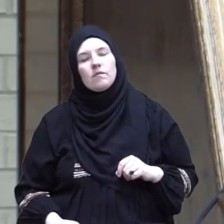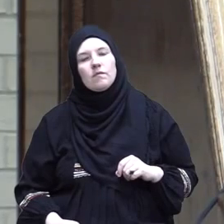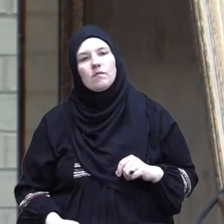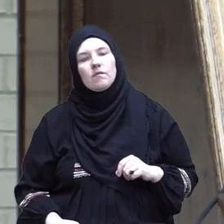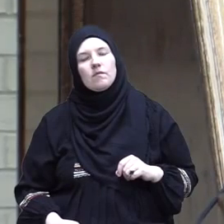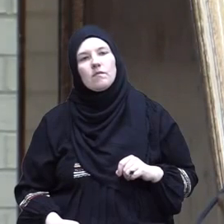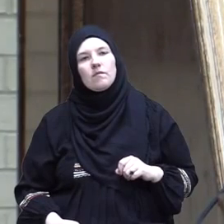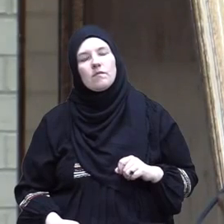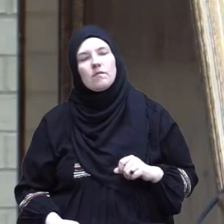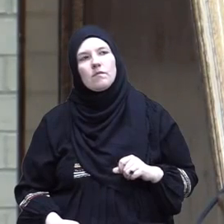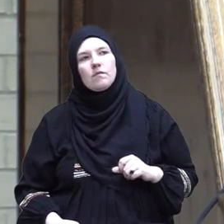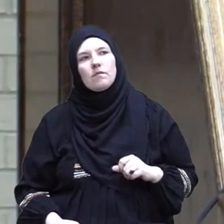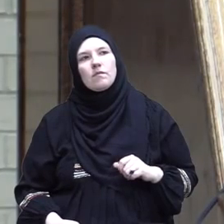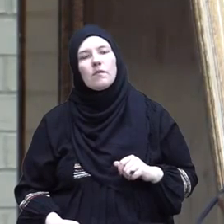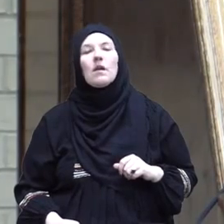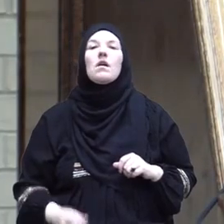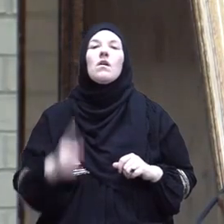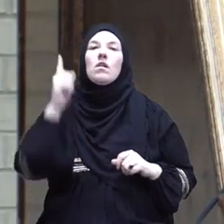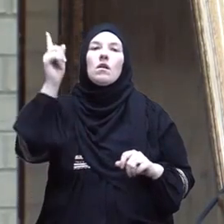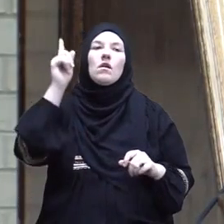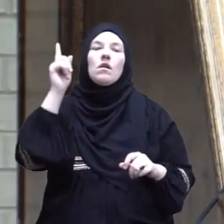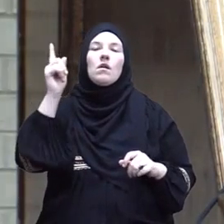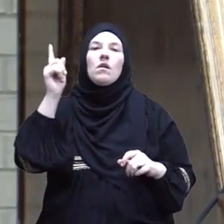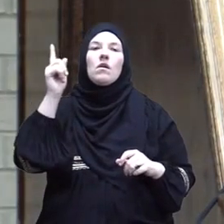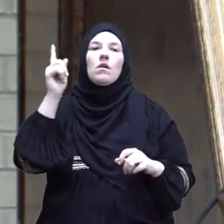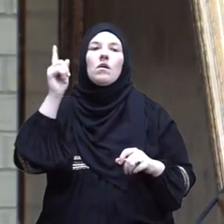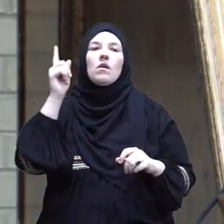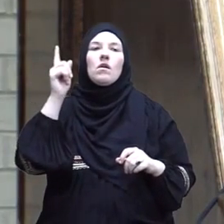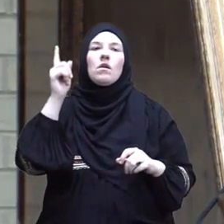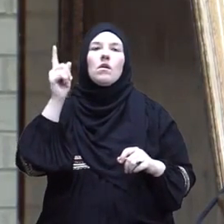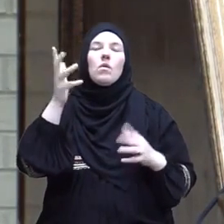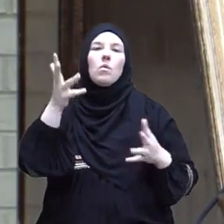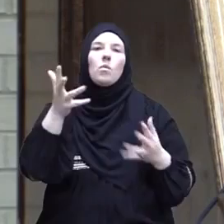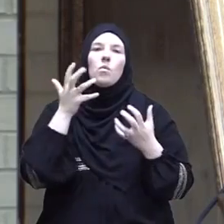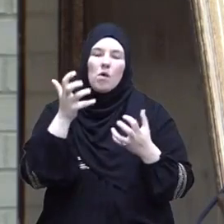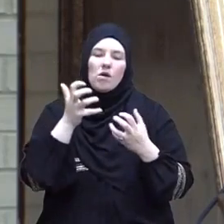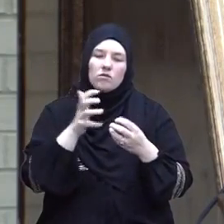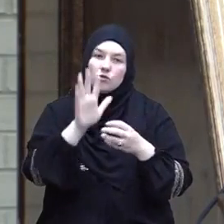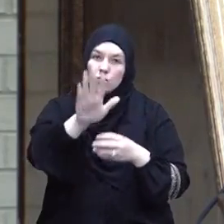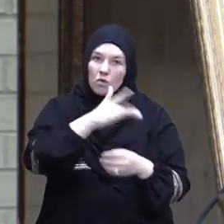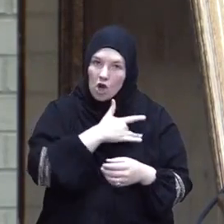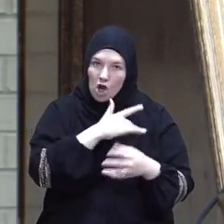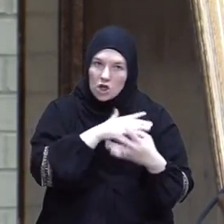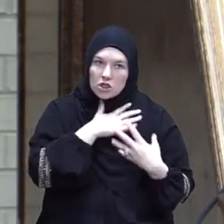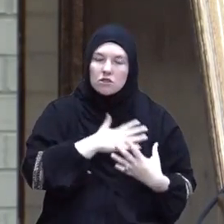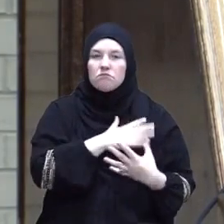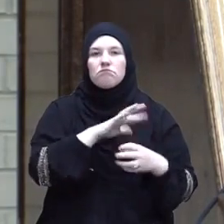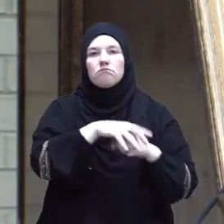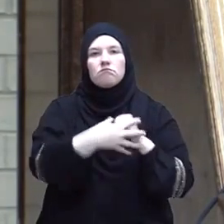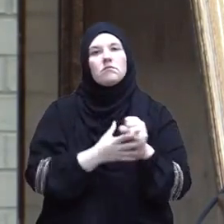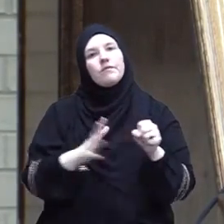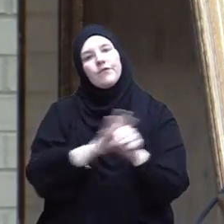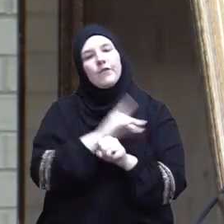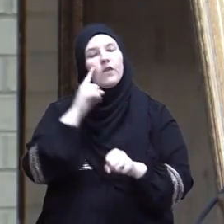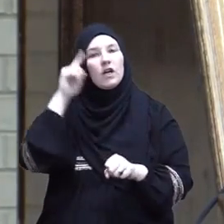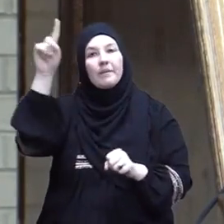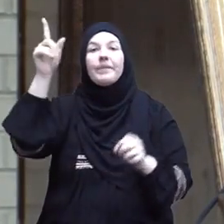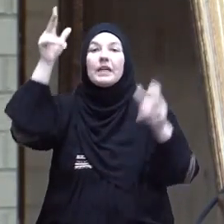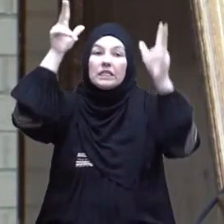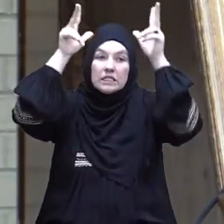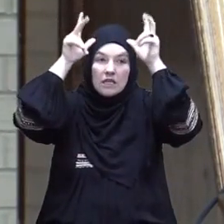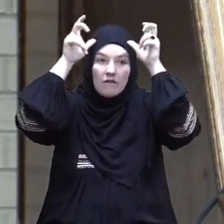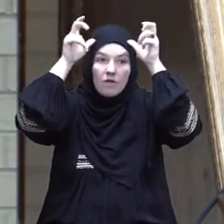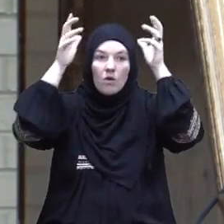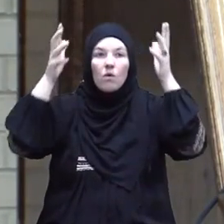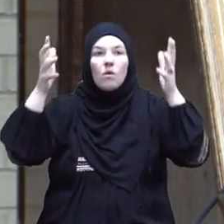your heart. Allah wants your heart for Him, Him alone, finished. The devil wants to